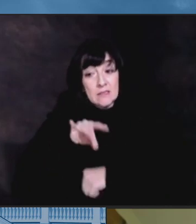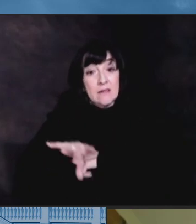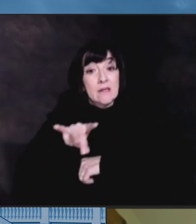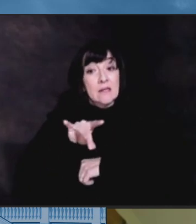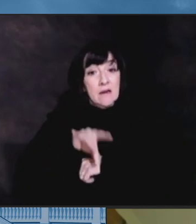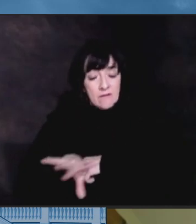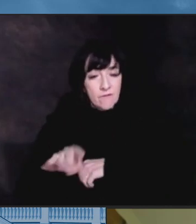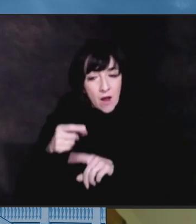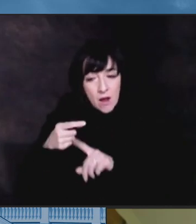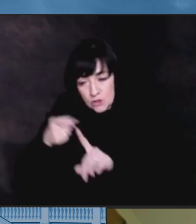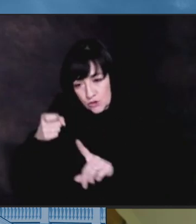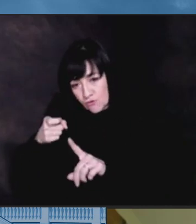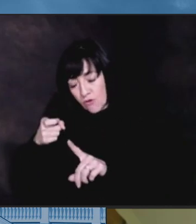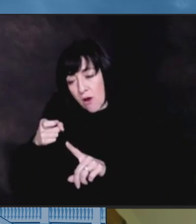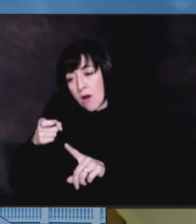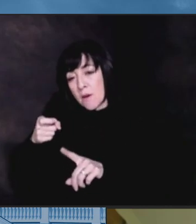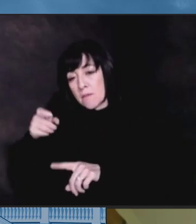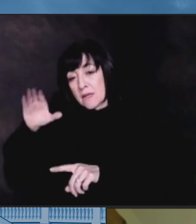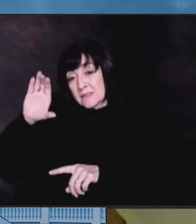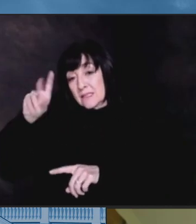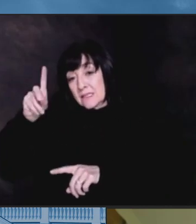at CDC and NIH.